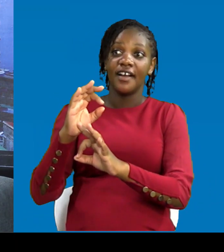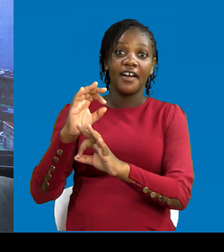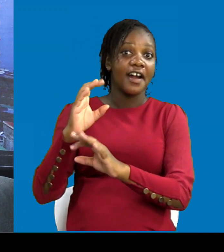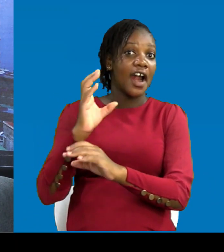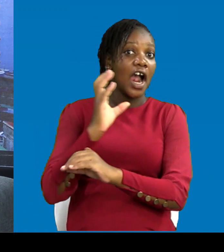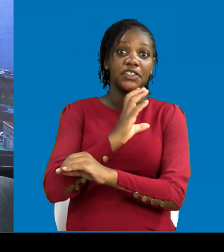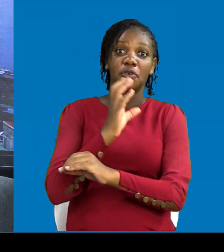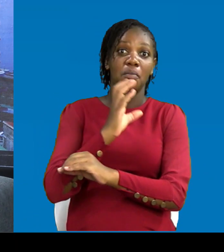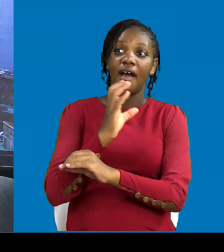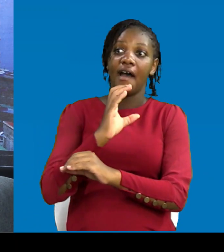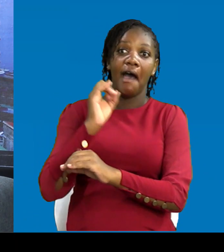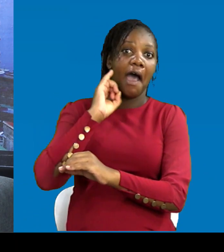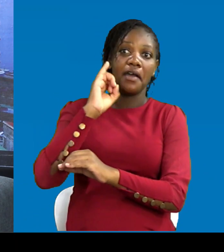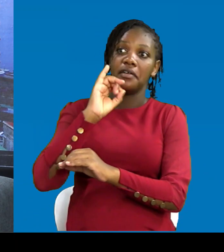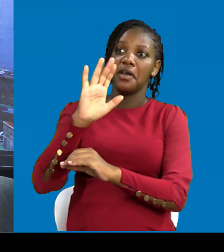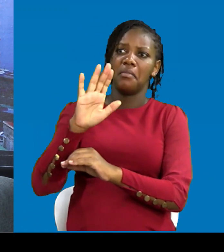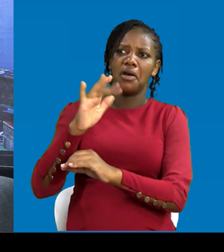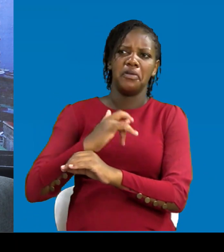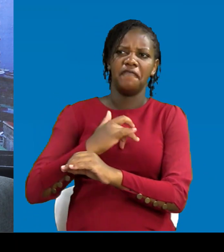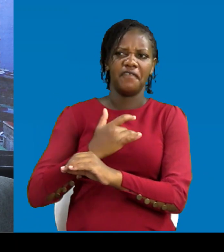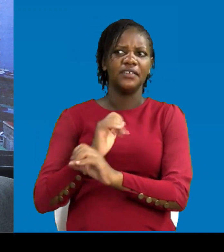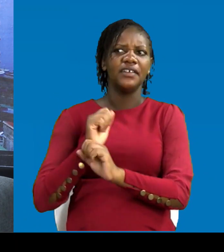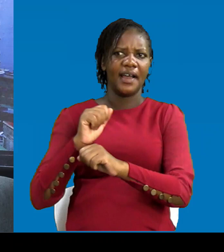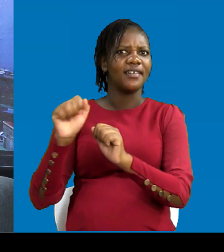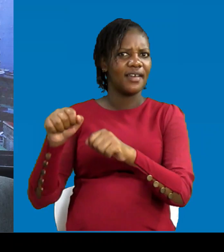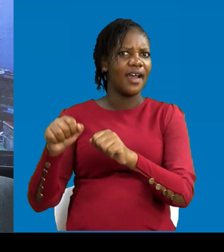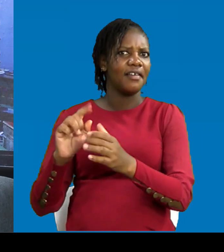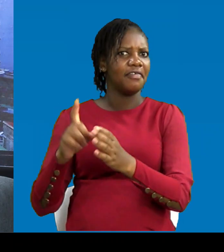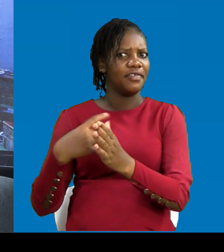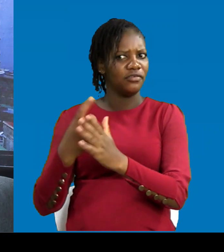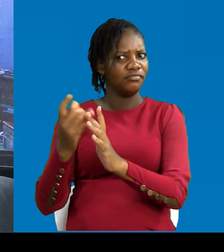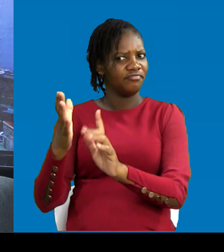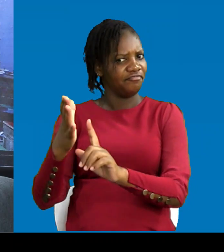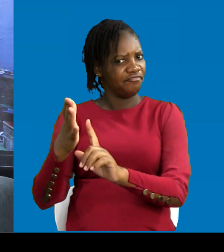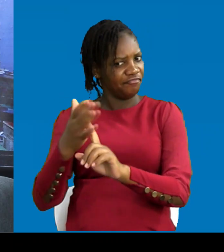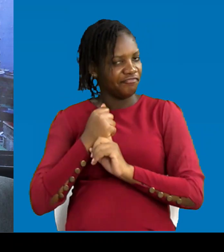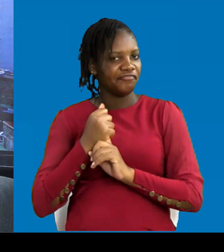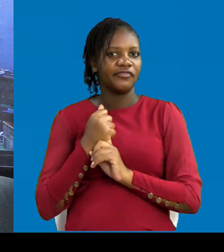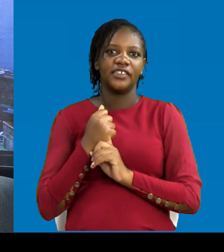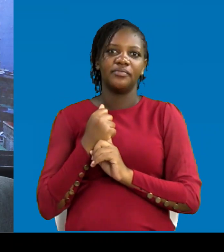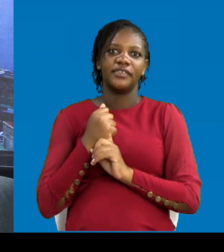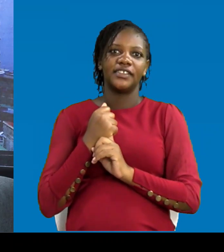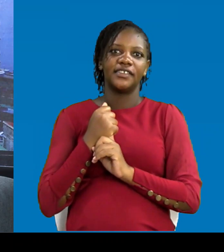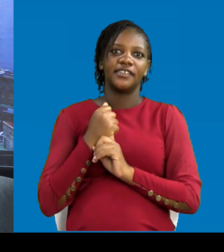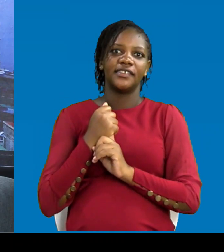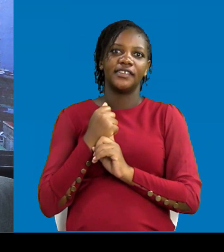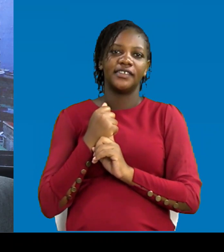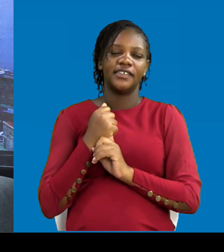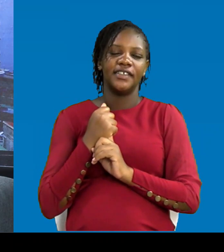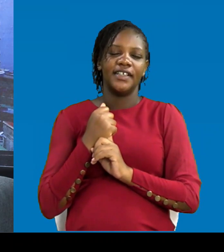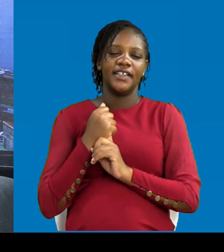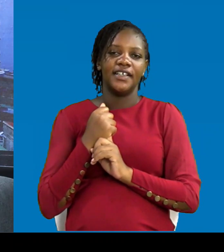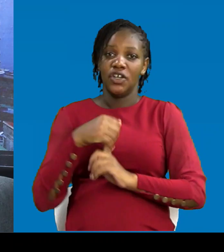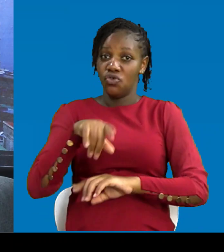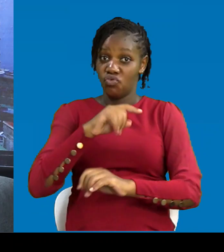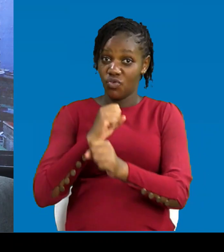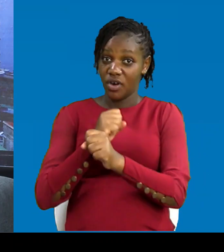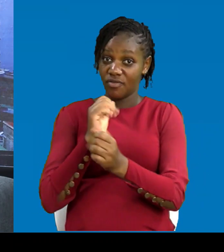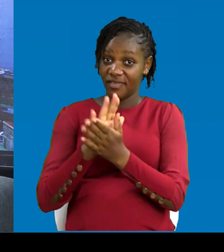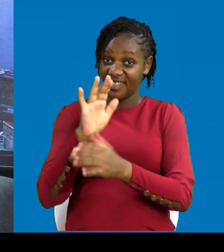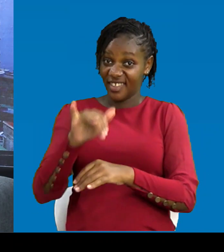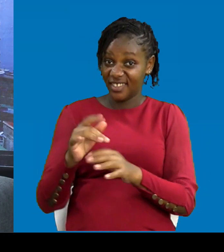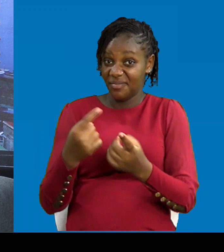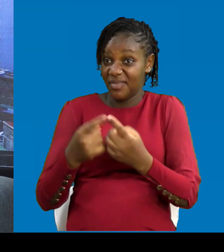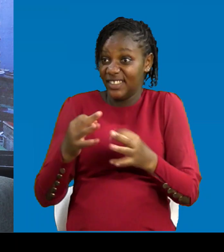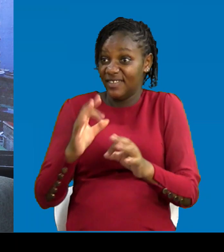is something that we feel is agreeable with their goals or their body type, what they're going for, so we'll work with that. If